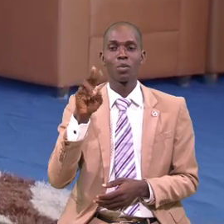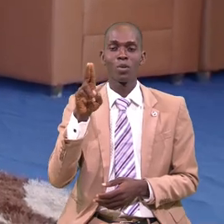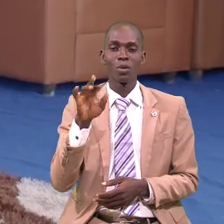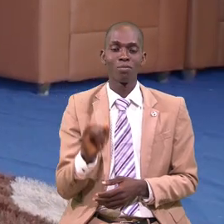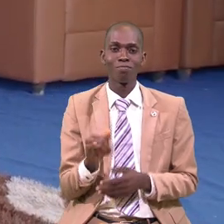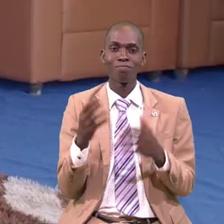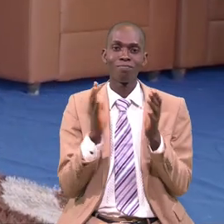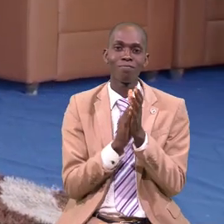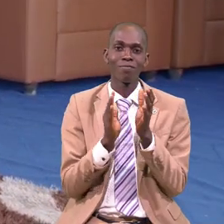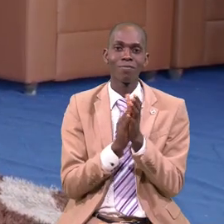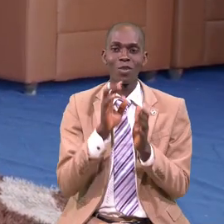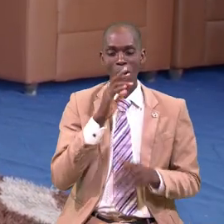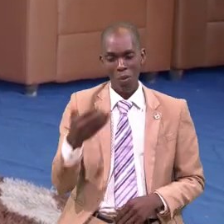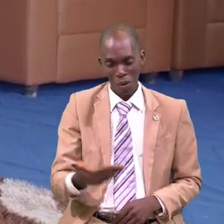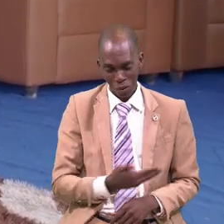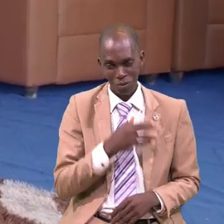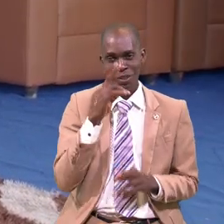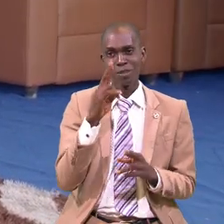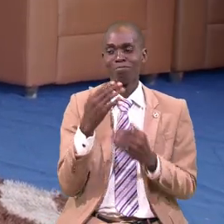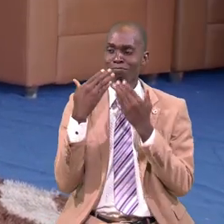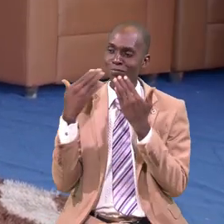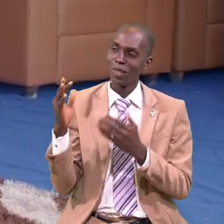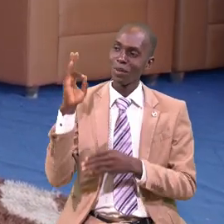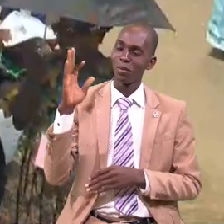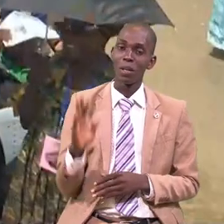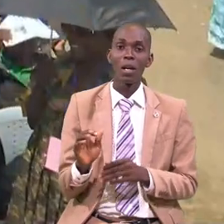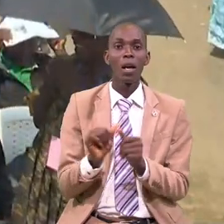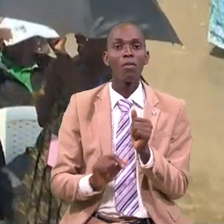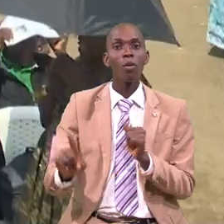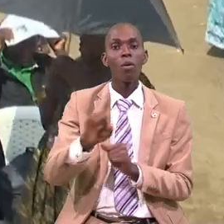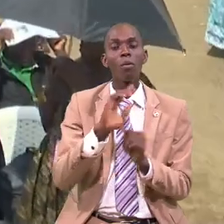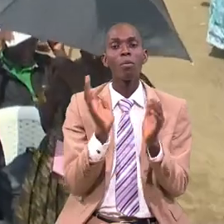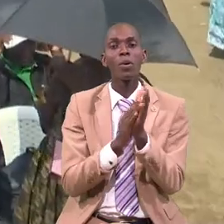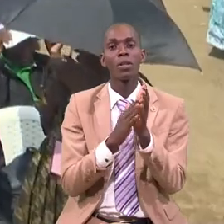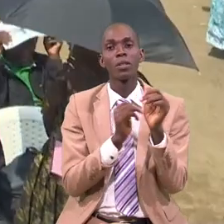You're welcome, sir. Thank you, Pastor. Everybody, praise the Lord.